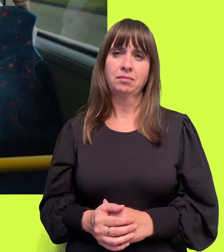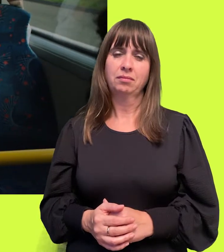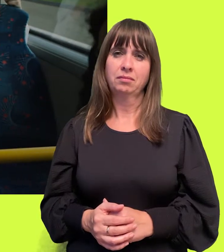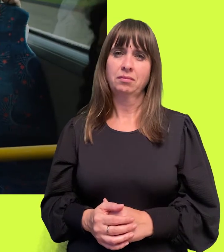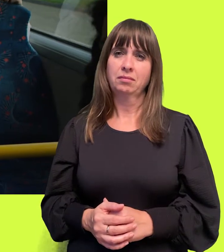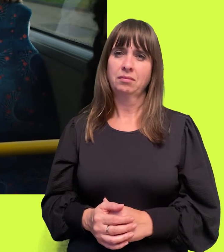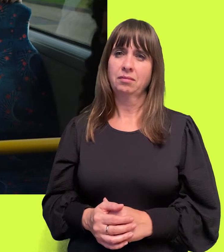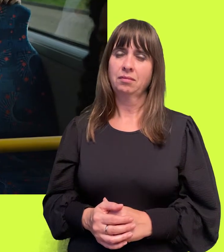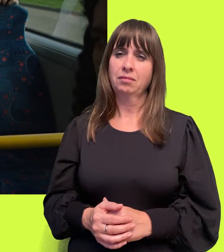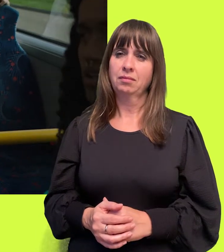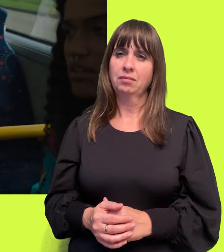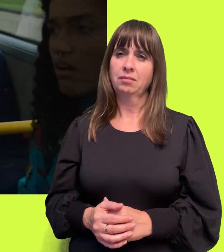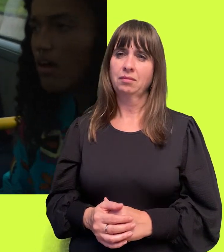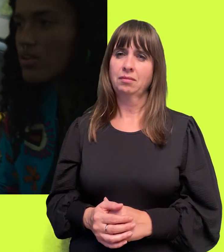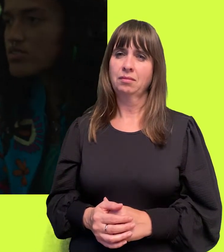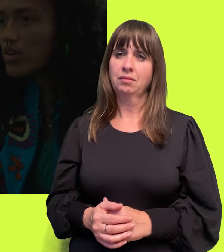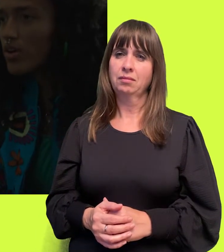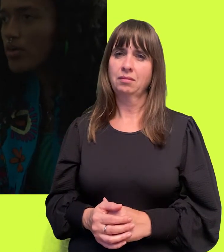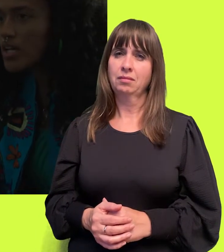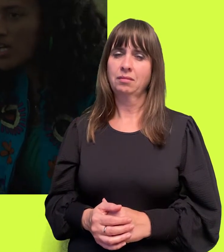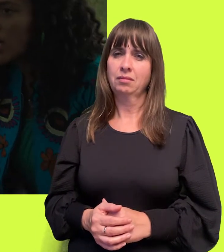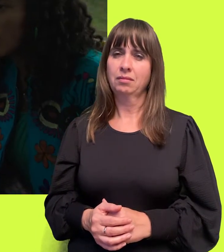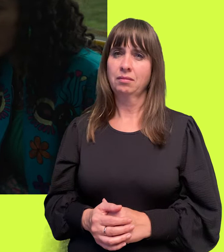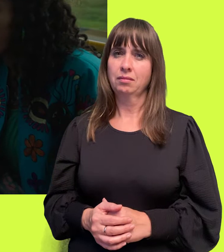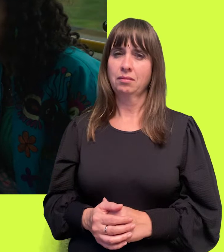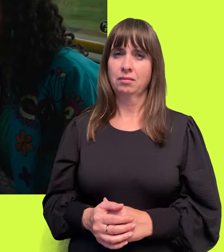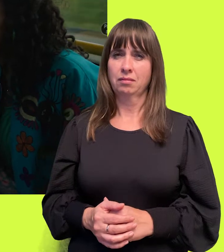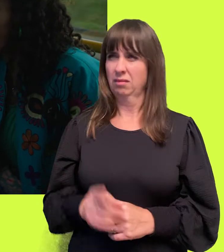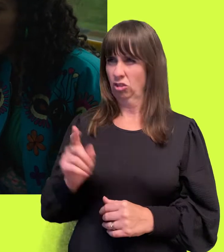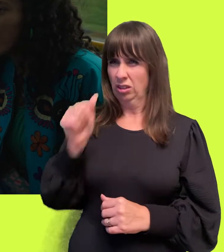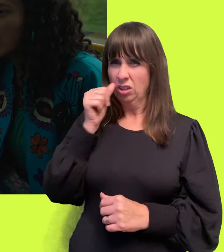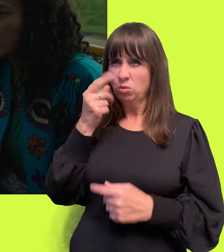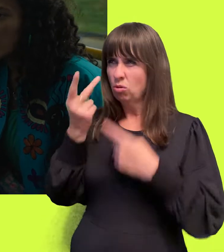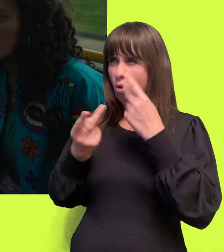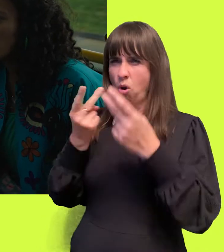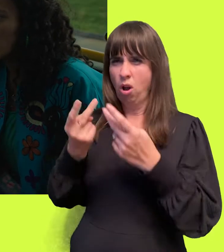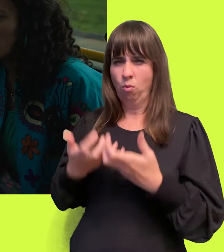Now I understand. I see it all so clearly. Ti'n gwybod y gan yma?